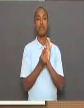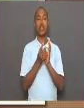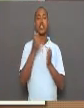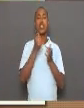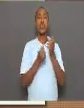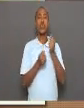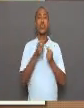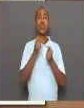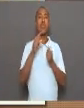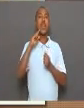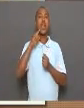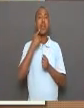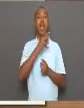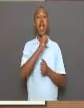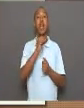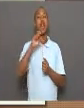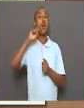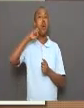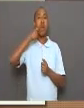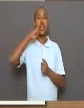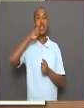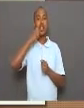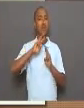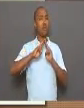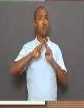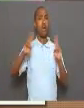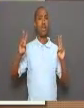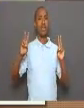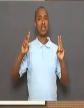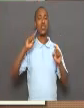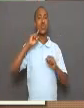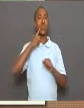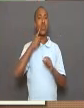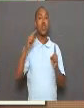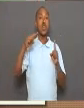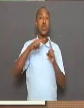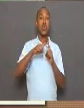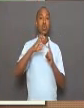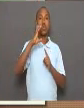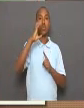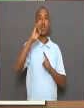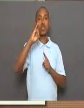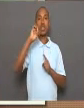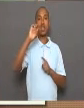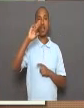of lemons and oranges is quite sour due to the citric acid.